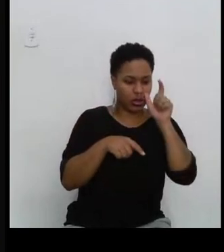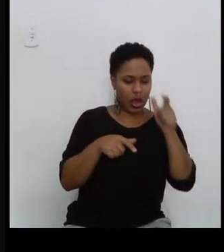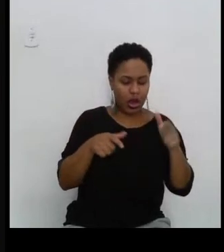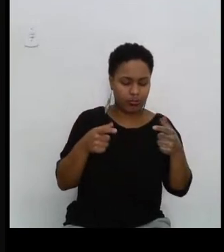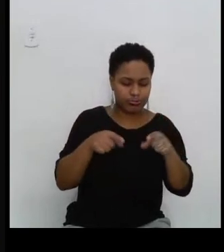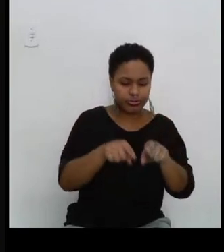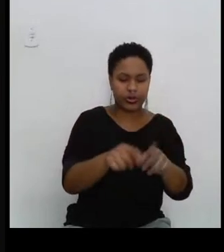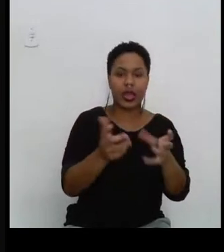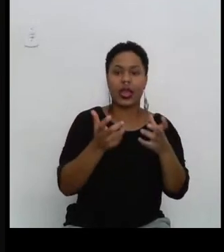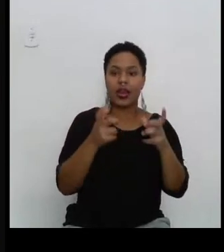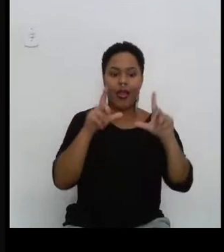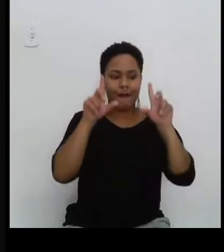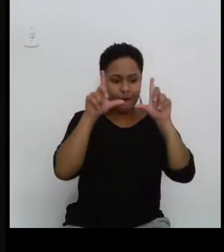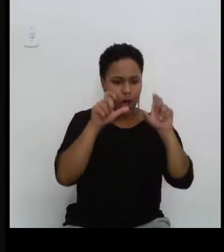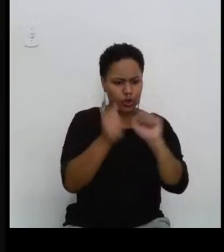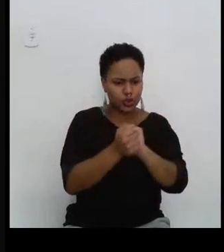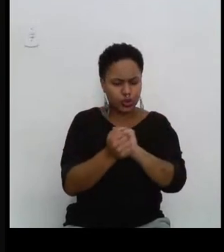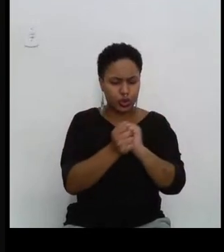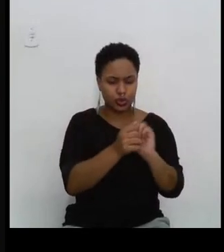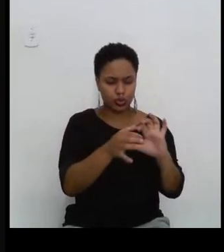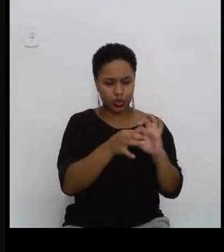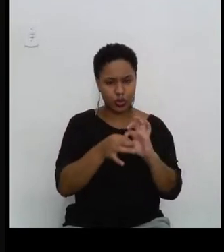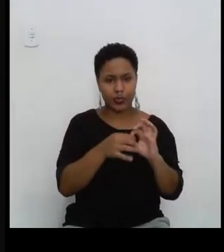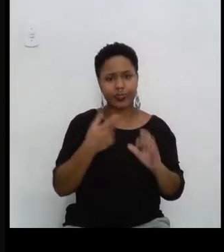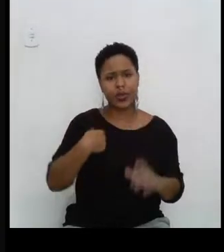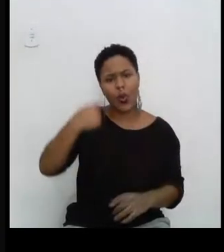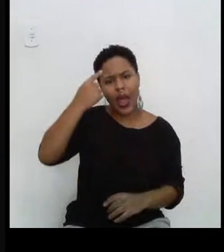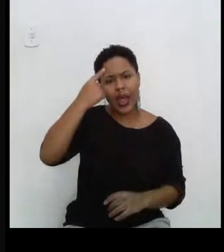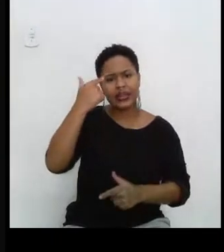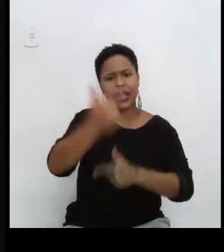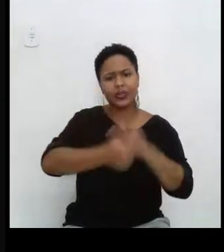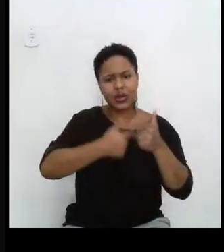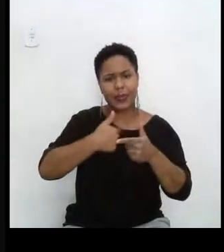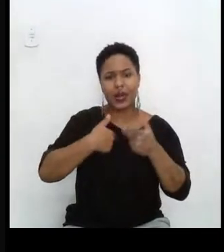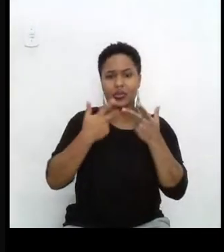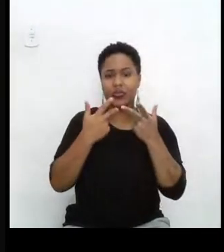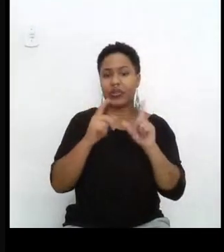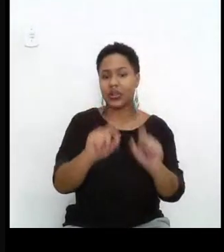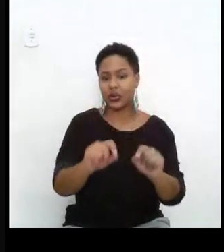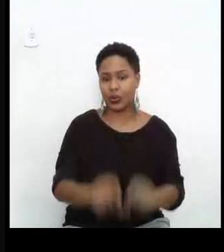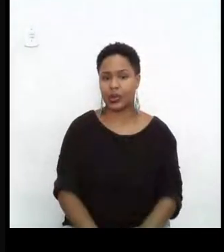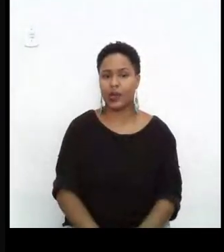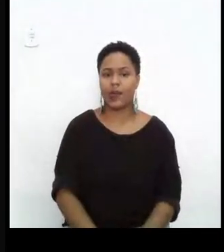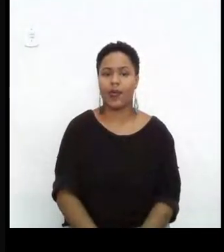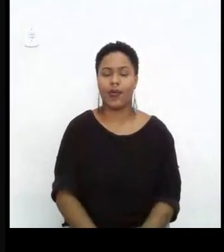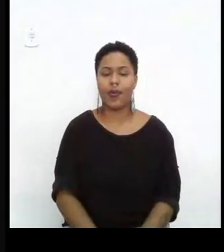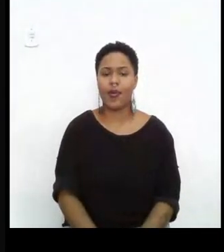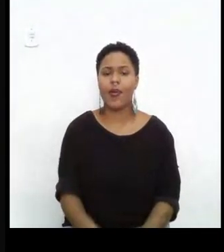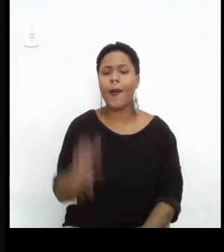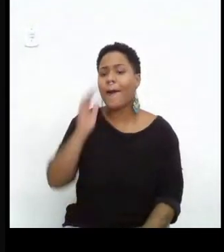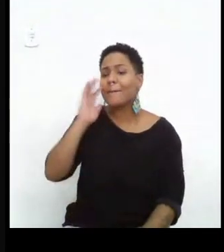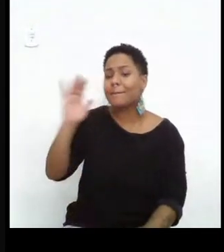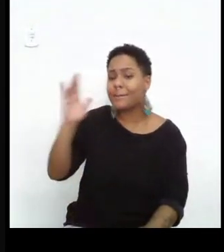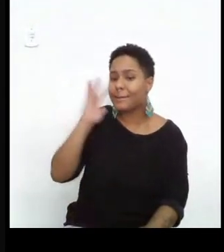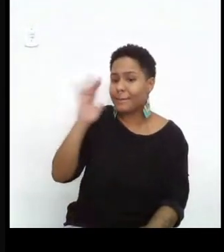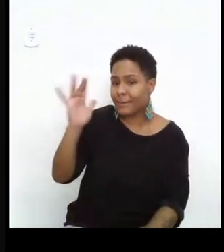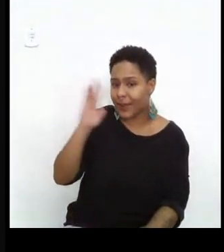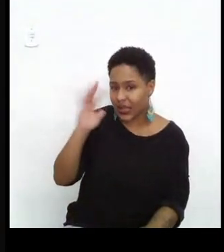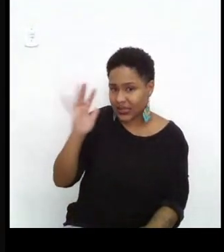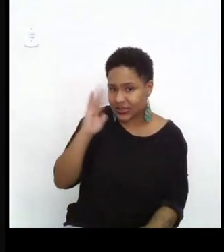of the World Truck and now is to think of the Amazon